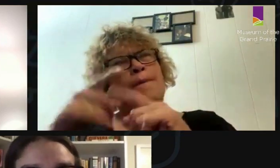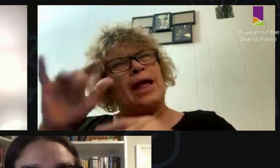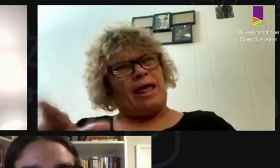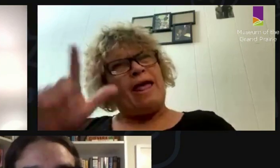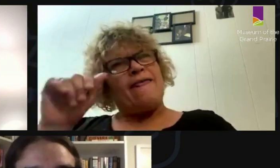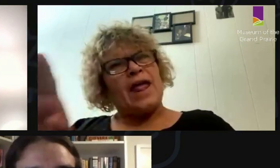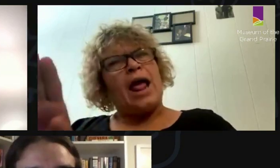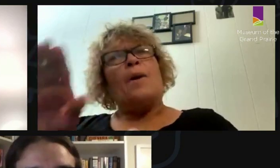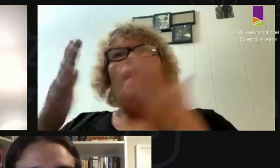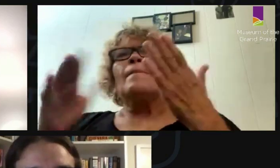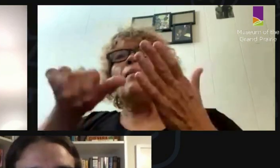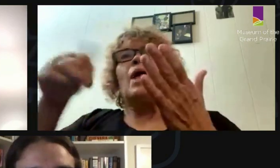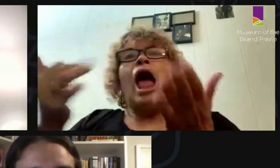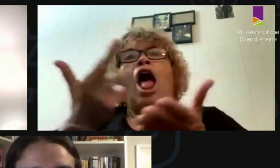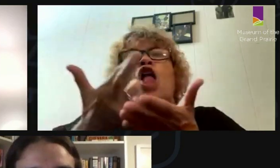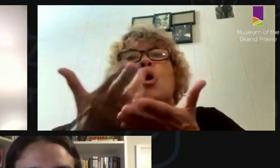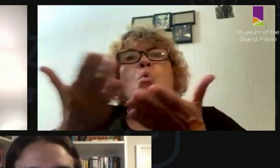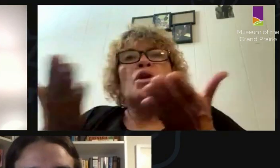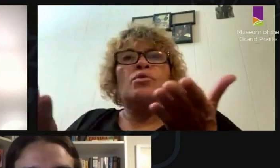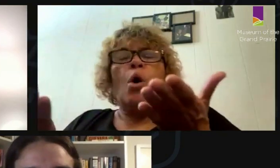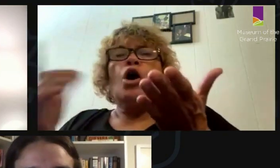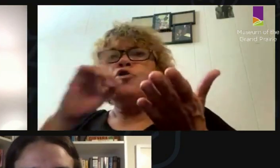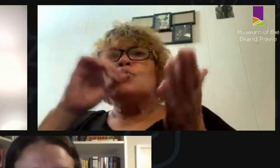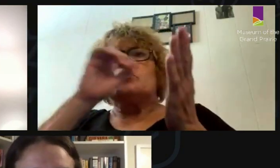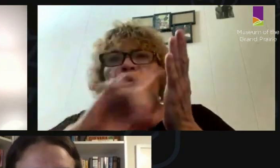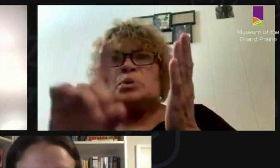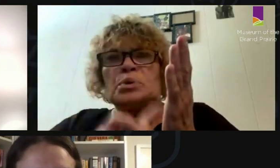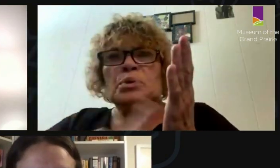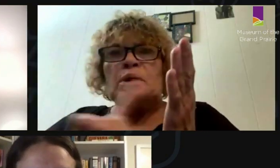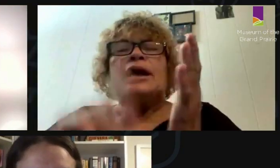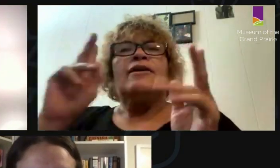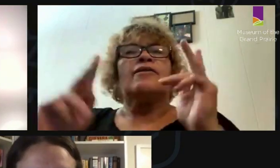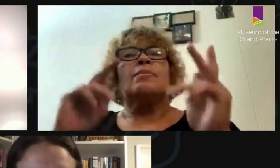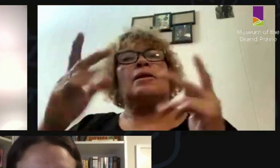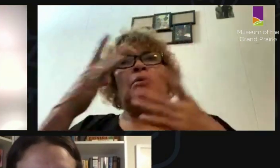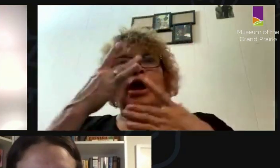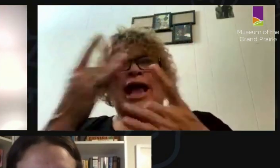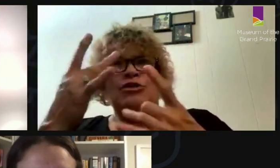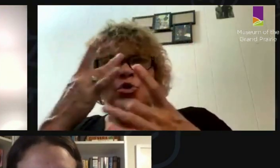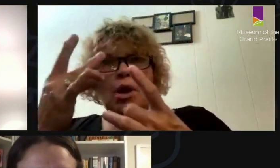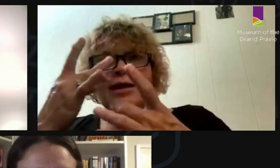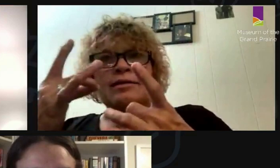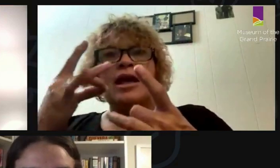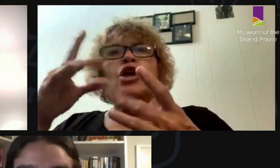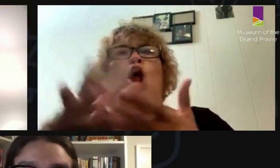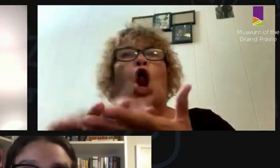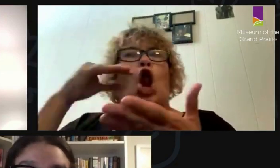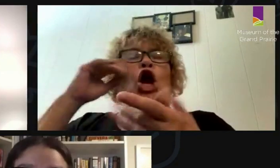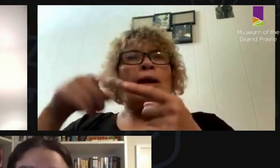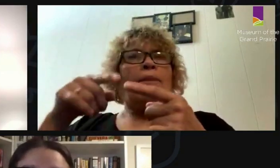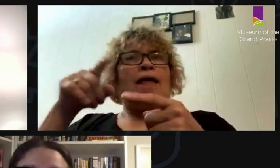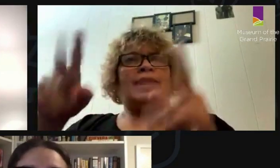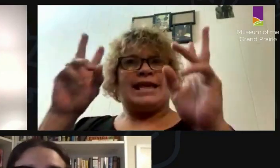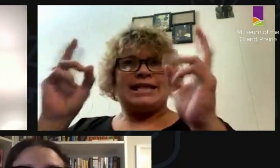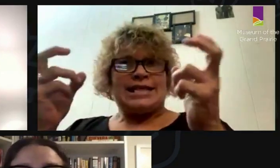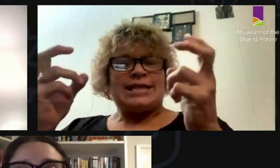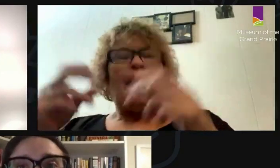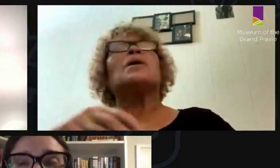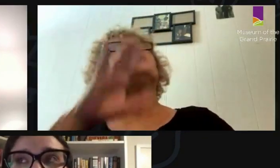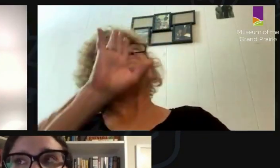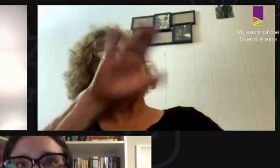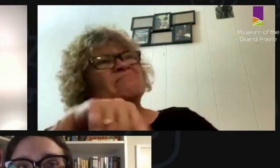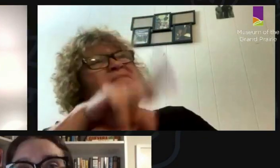other resources to explore if folks are interested in learning more about these topics? Of course,